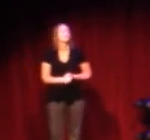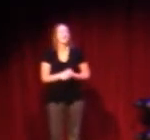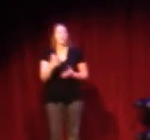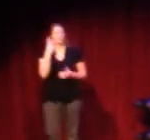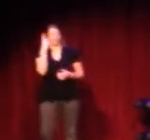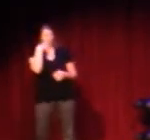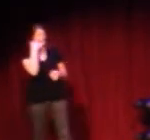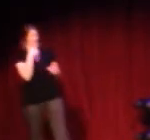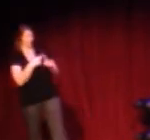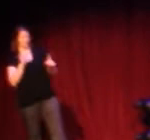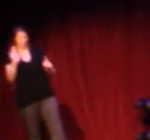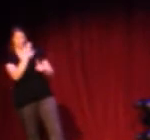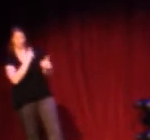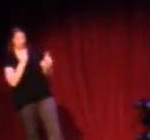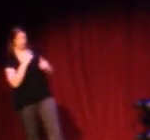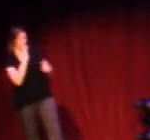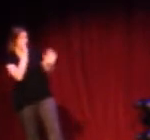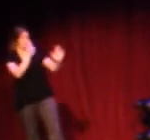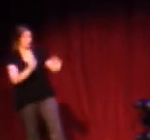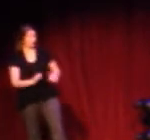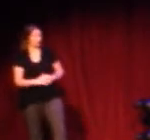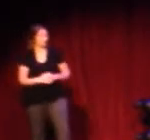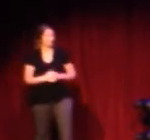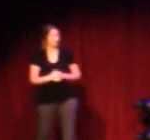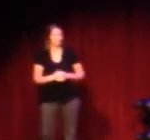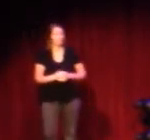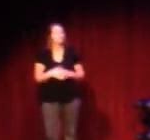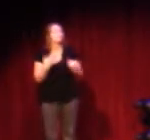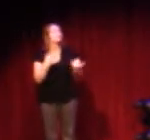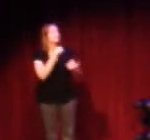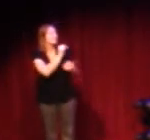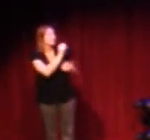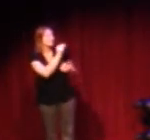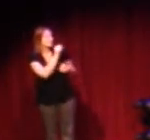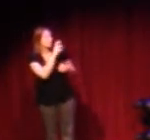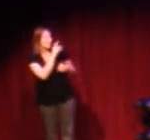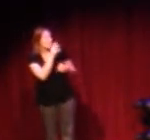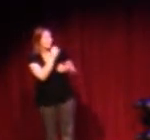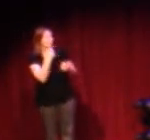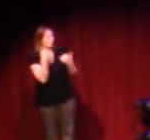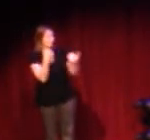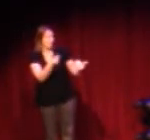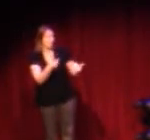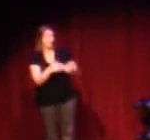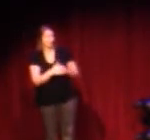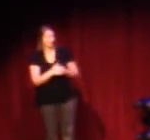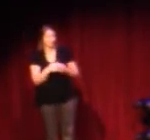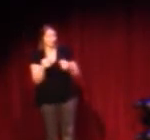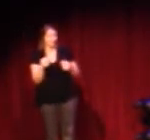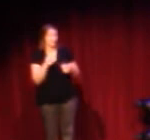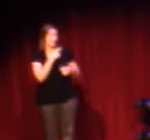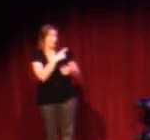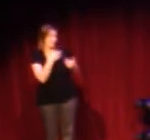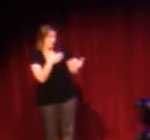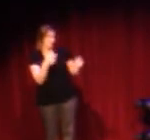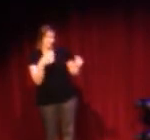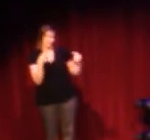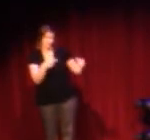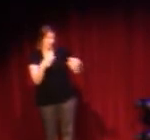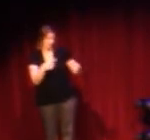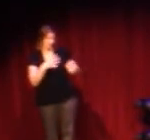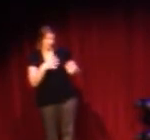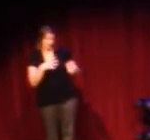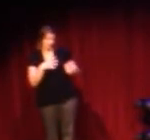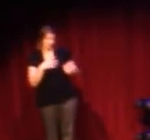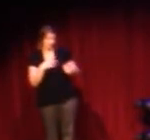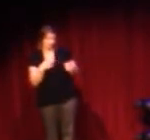See what this looks like from down here, this is gonna be awesome. Quote Star Wars, Jackson, go. Or just fight each other, that's cool